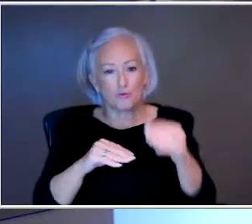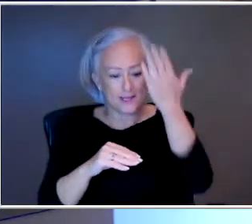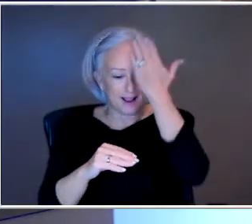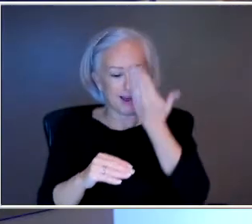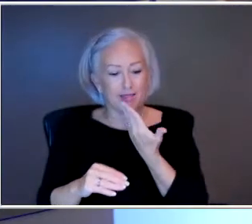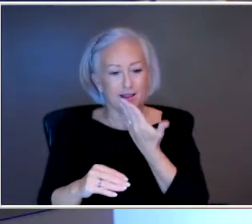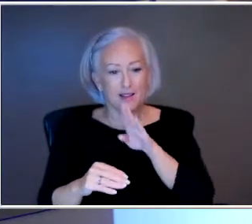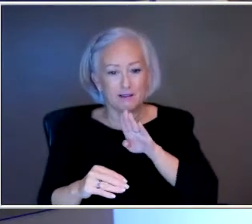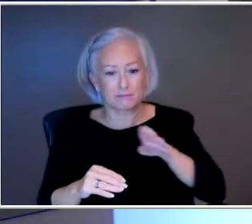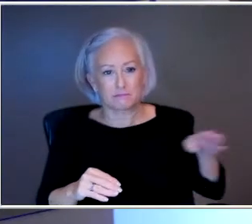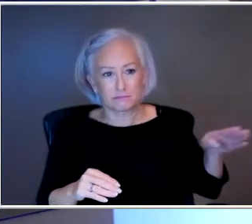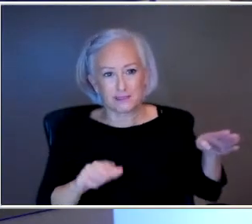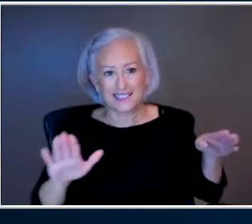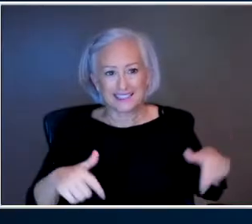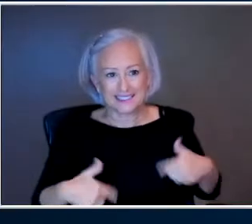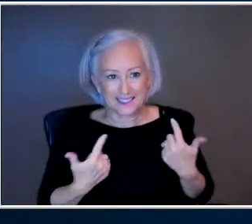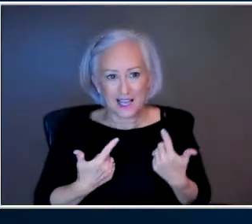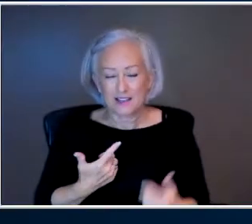what do you think?